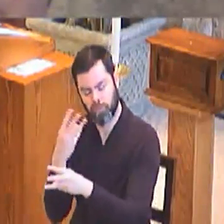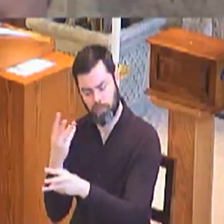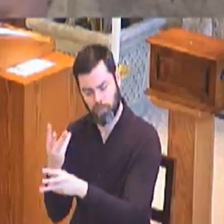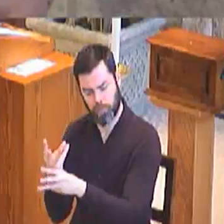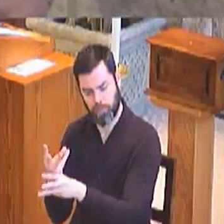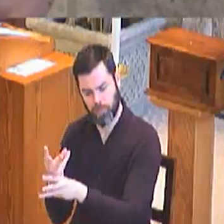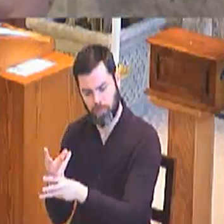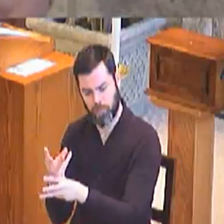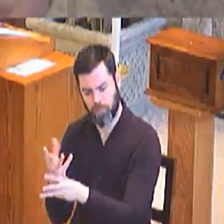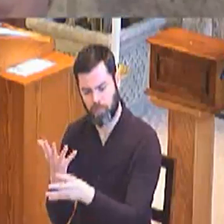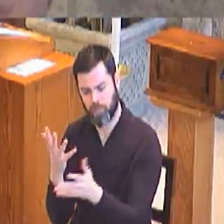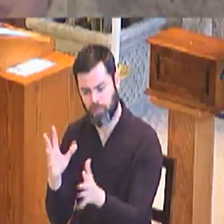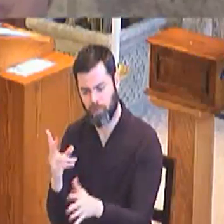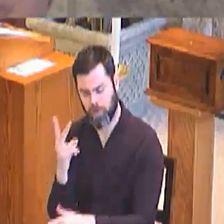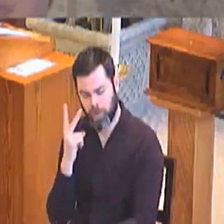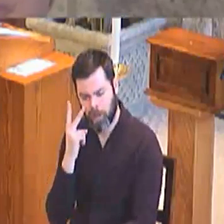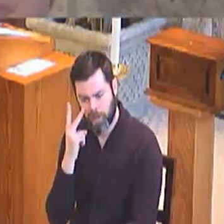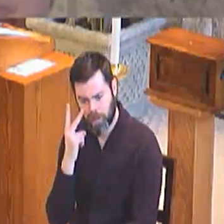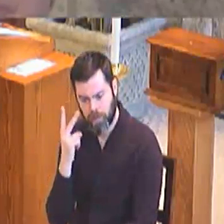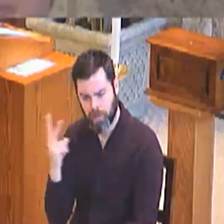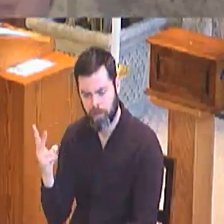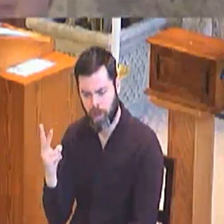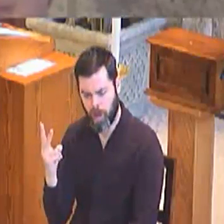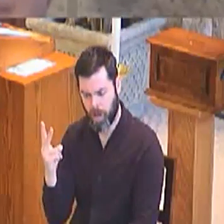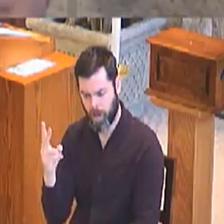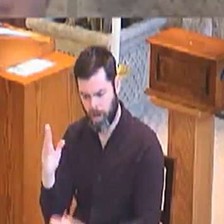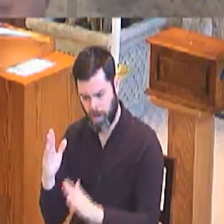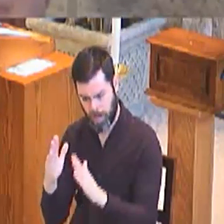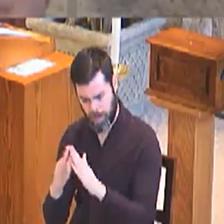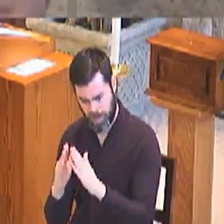I saw the holy city